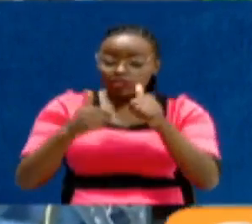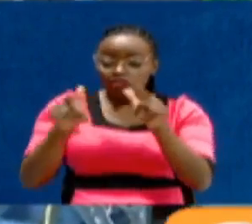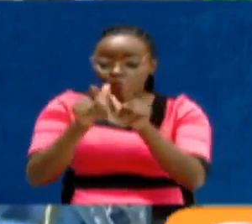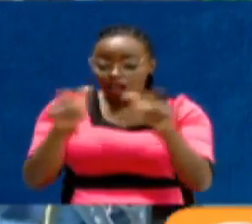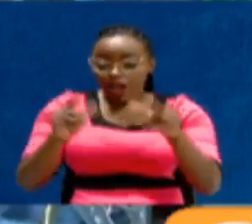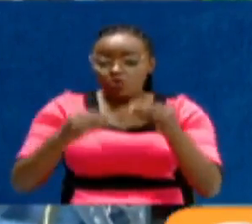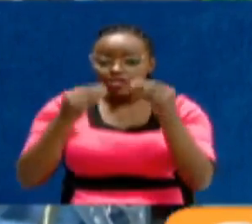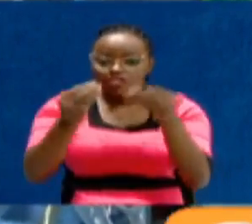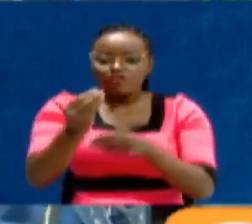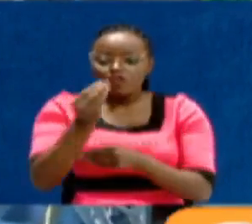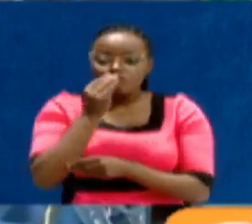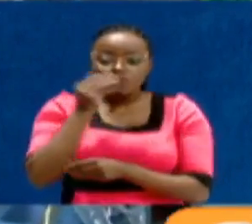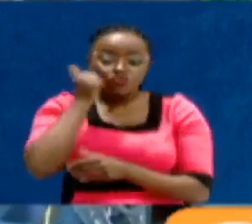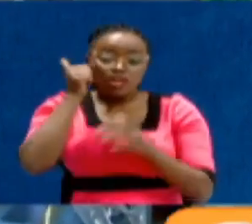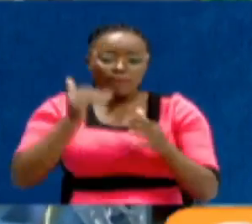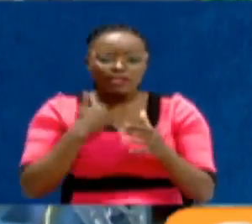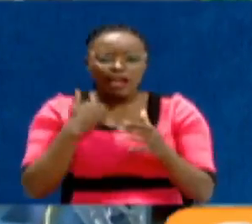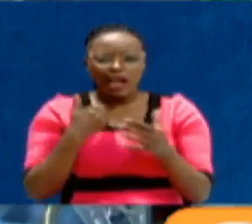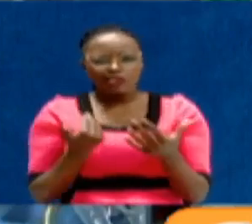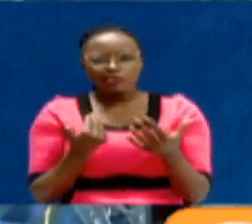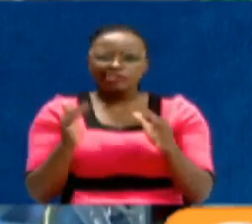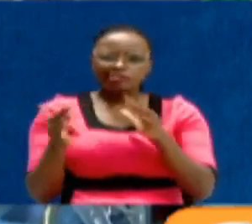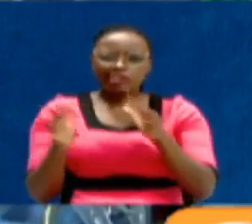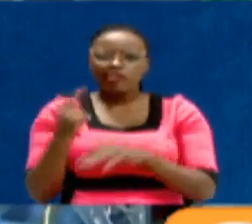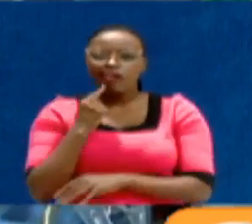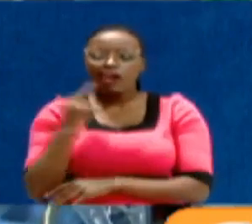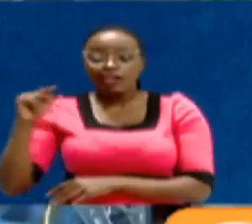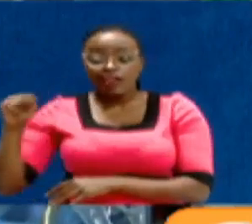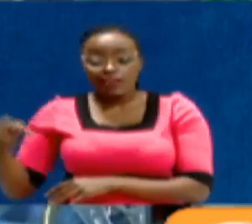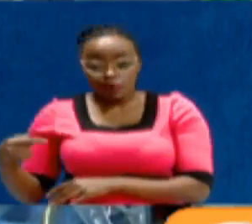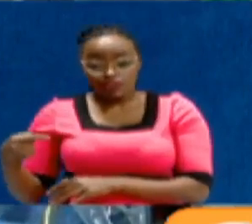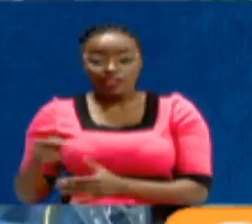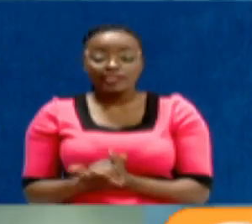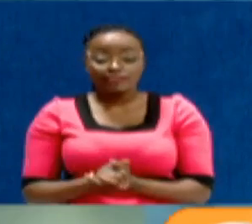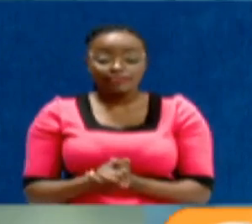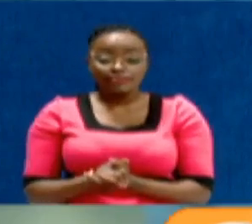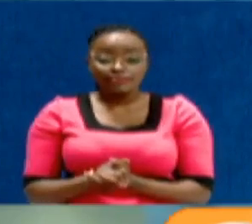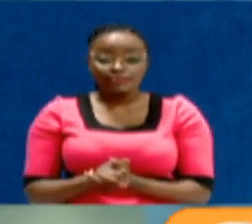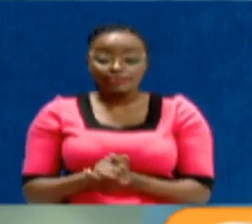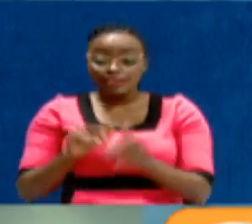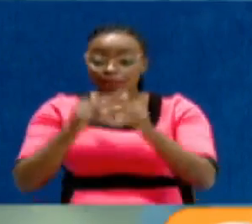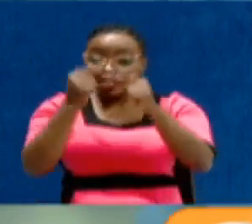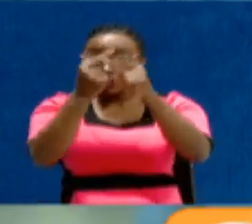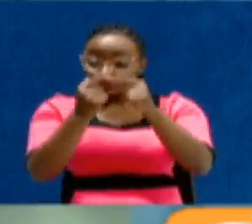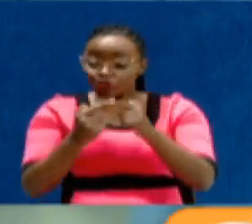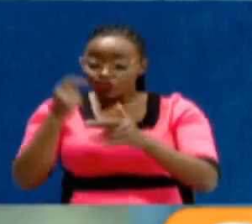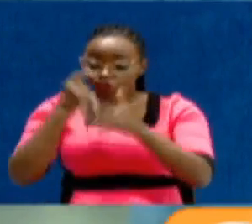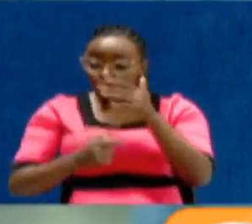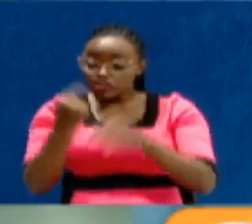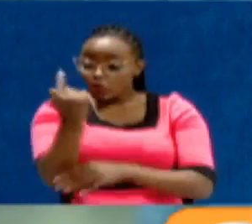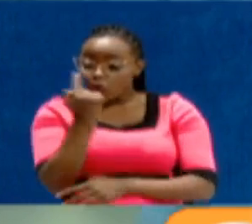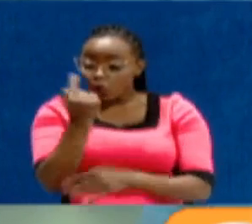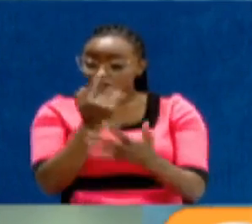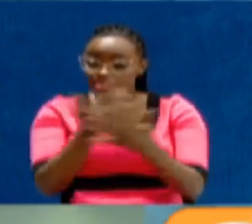intravenously feed the patient will set one back 100,000 Kenya shillings. The total cost of the equipment